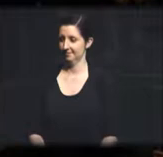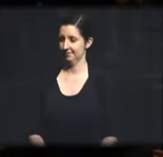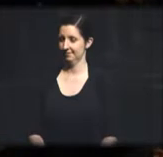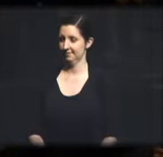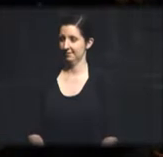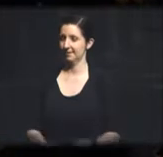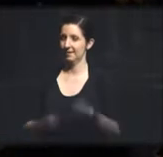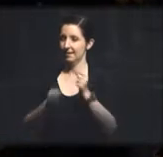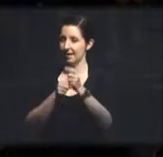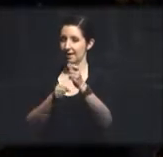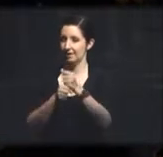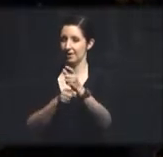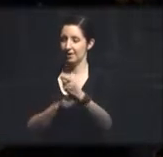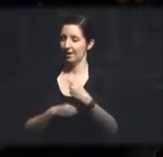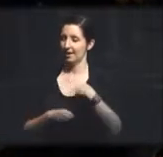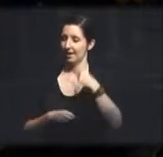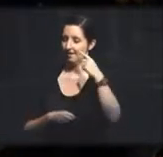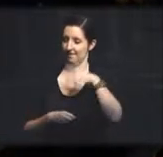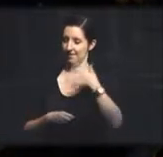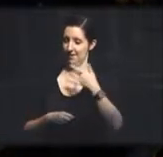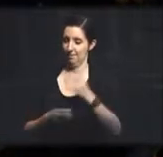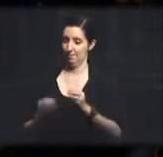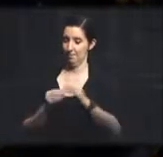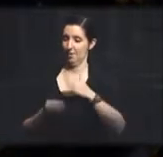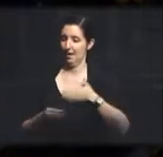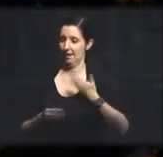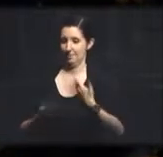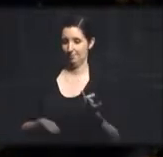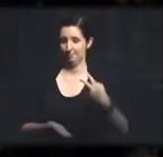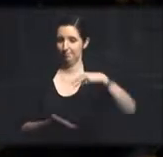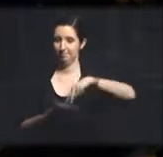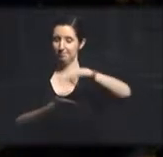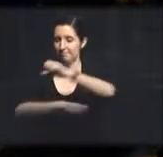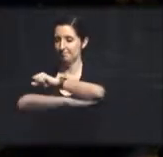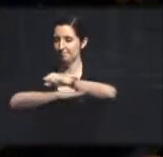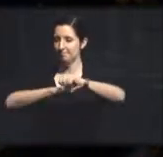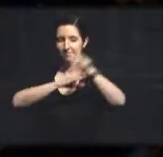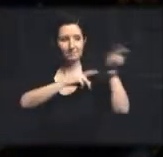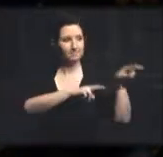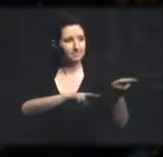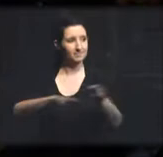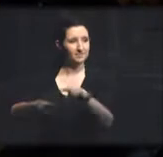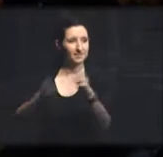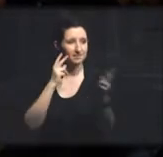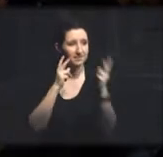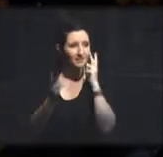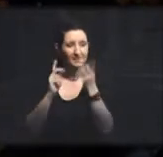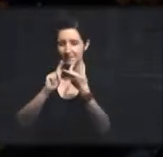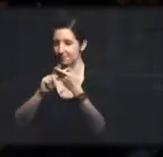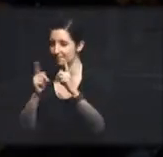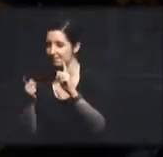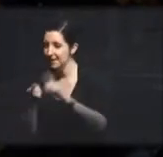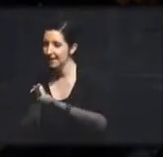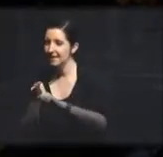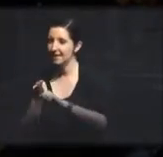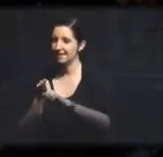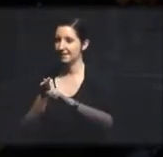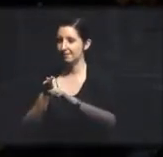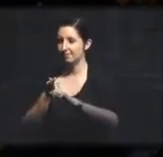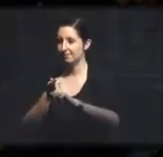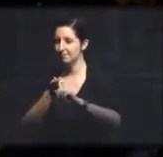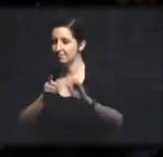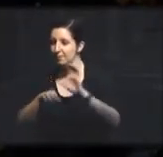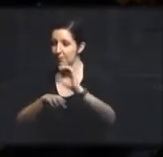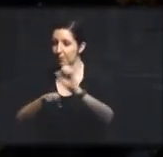Every year, I think I'm happier to get here and be on this stage and look out and see so many friends and colleagues. And